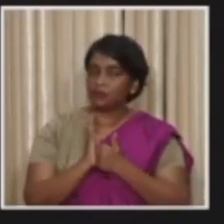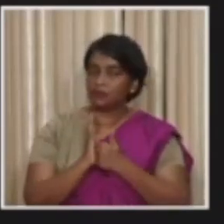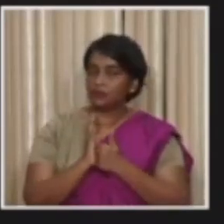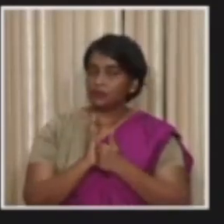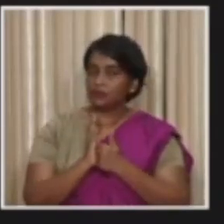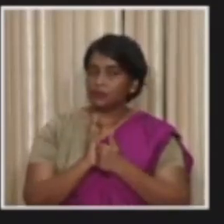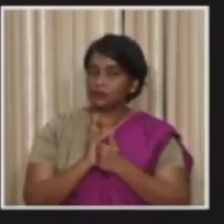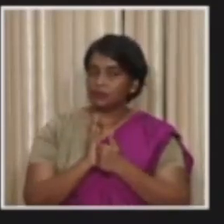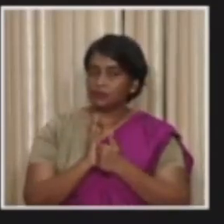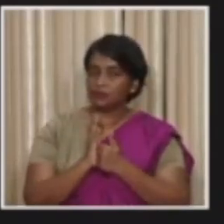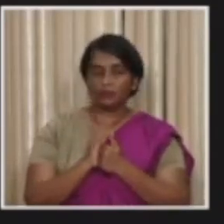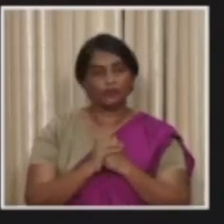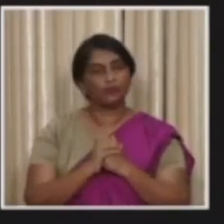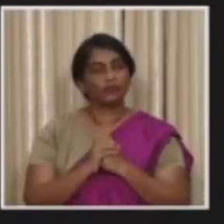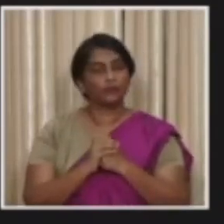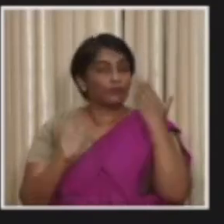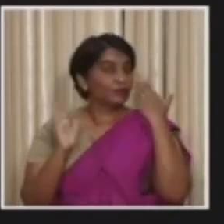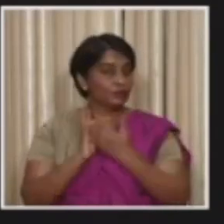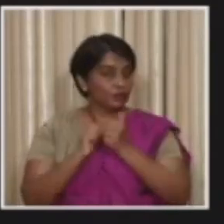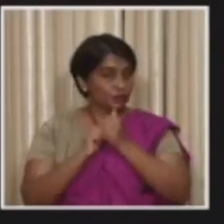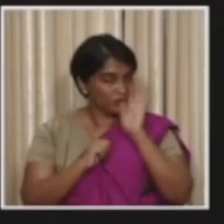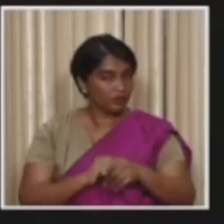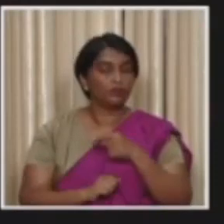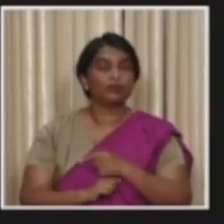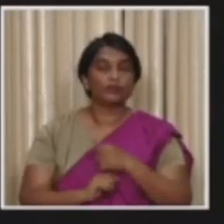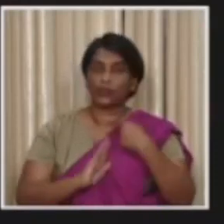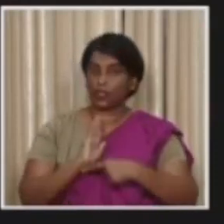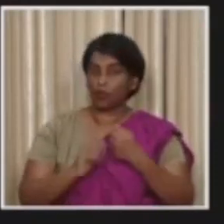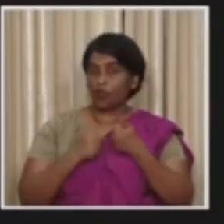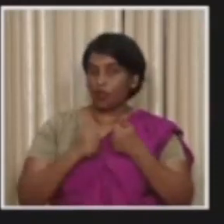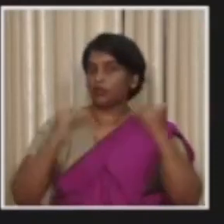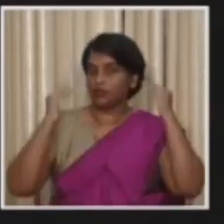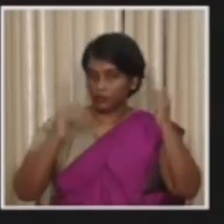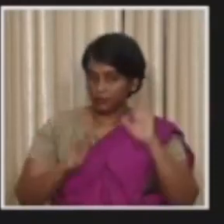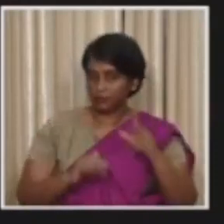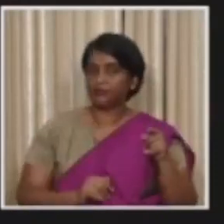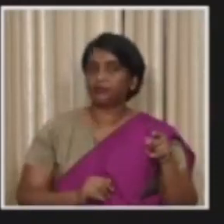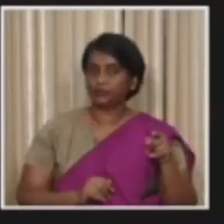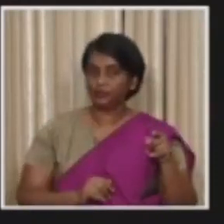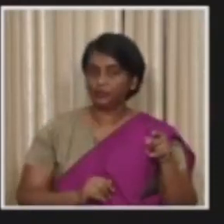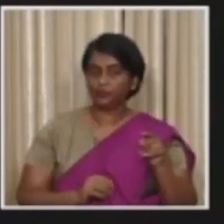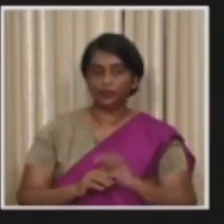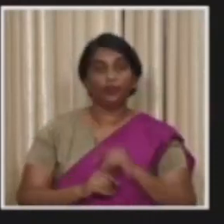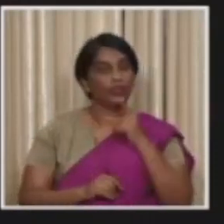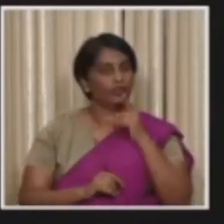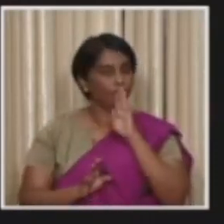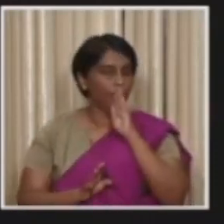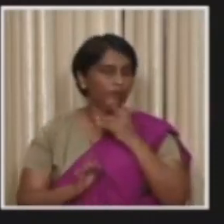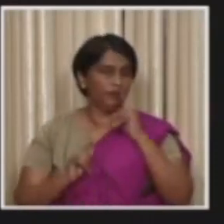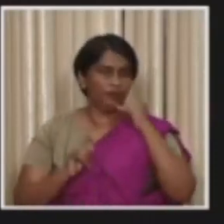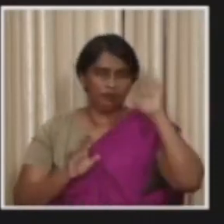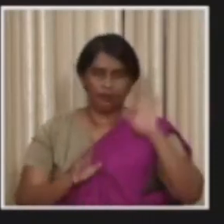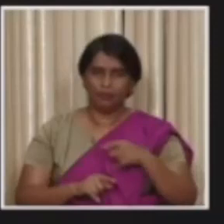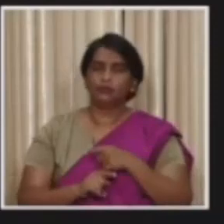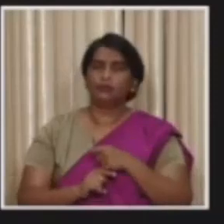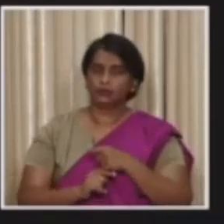out and discuss with people in a dignified manner without getting this bad reputation as a country which is